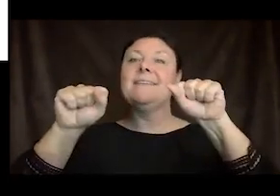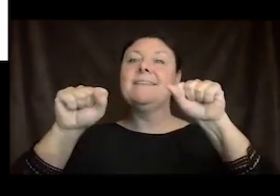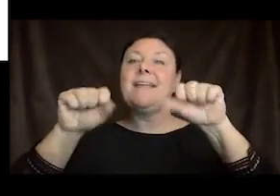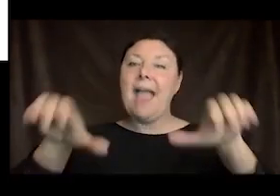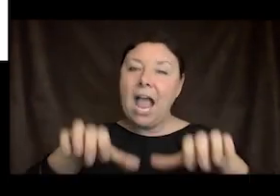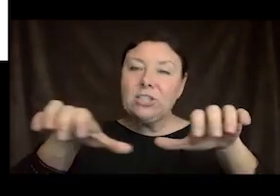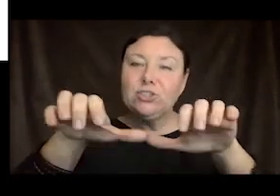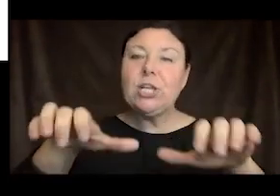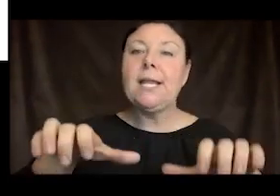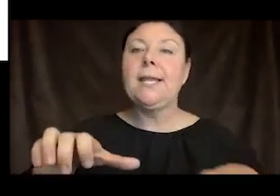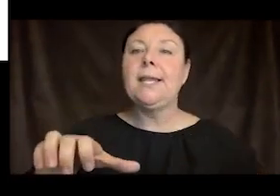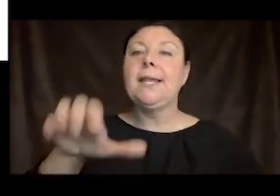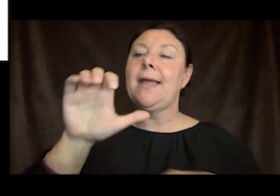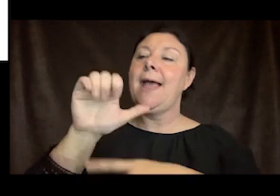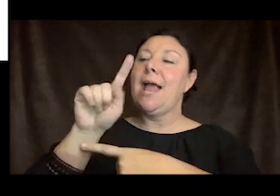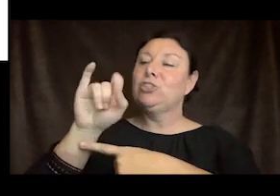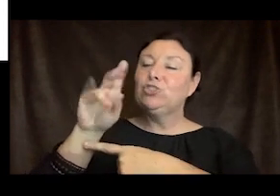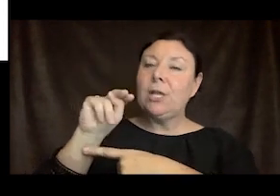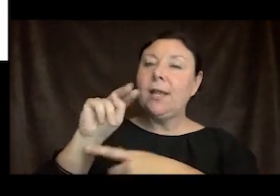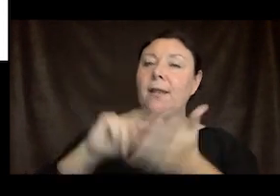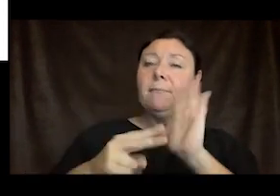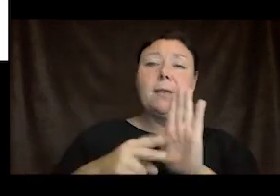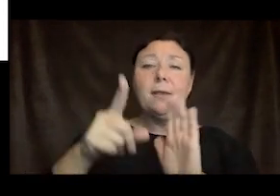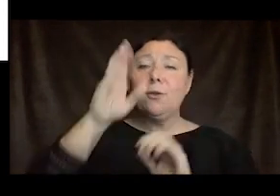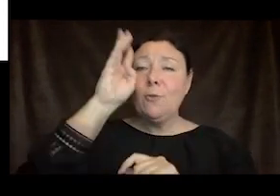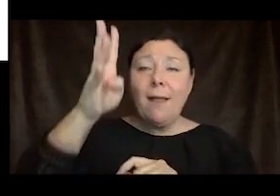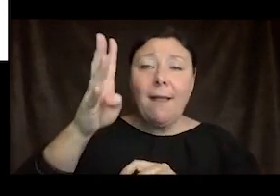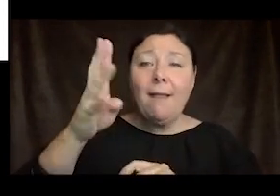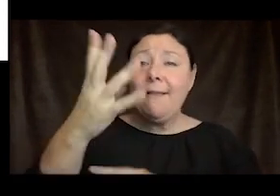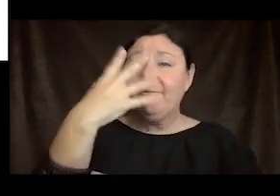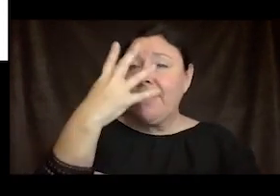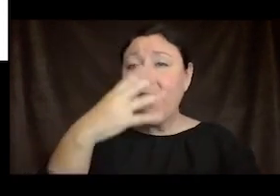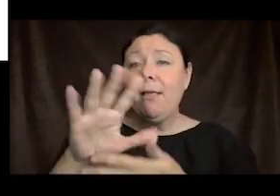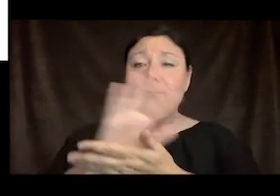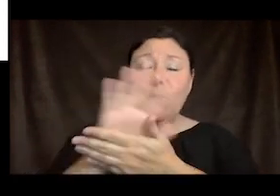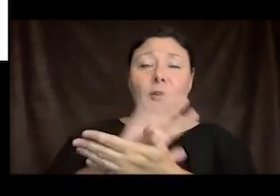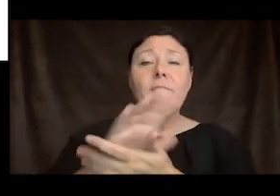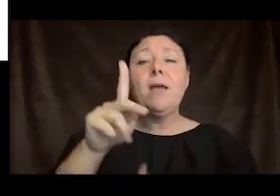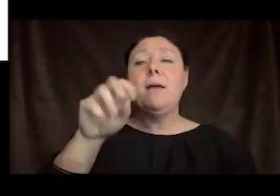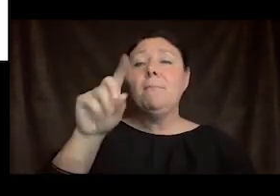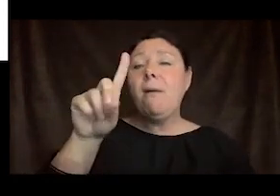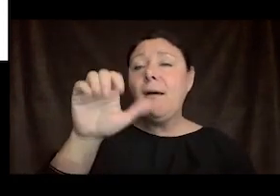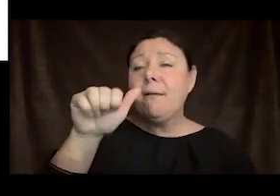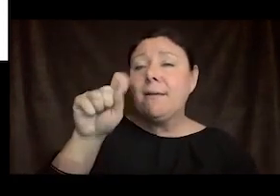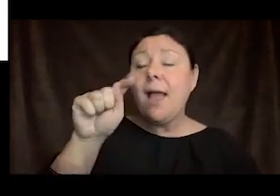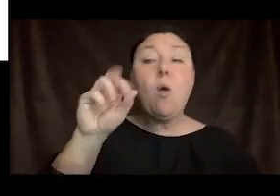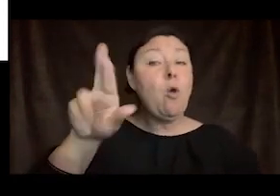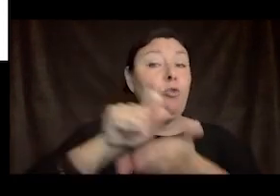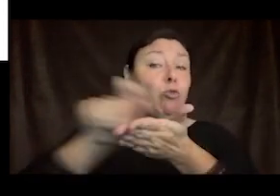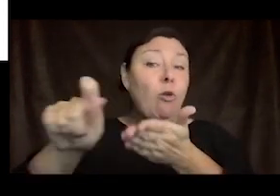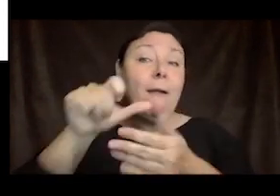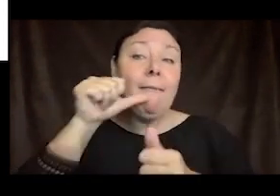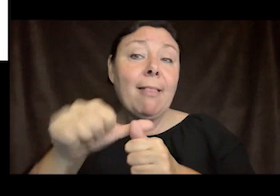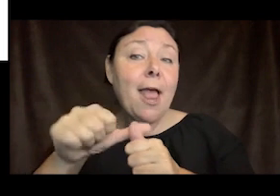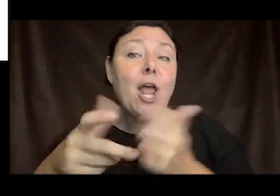A letter to the editor, creating a film, a podcast, whatever you have at your disposal, so that all of this then